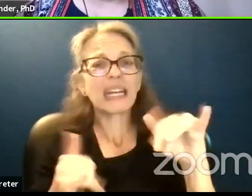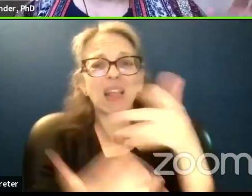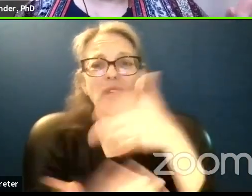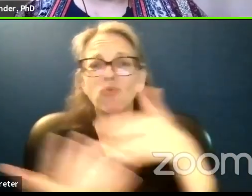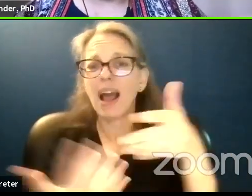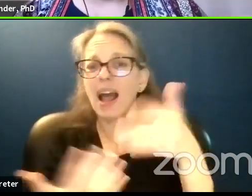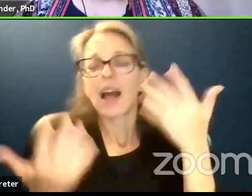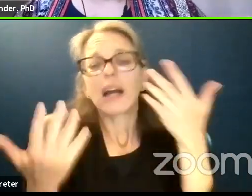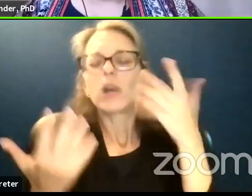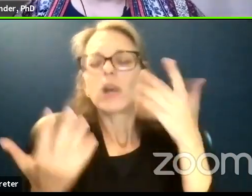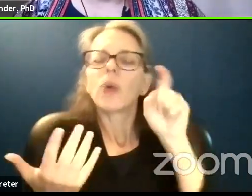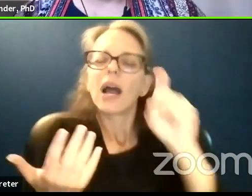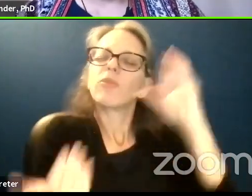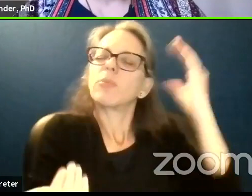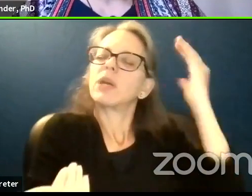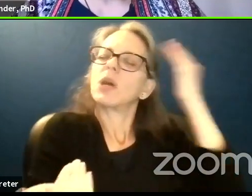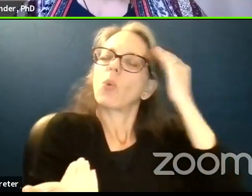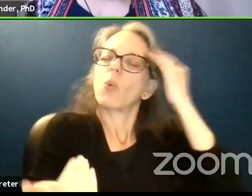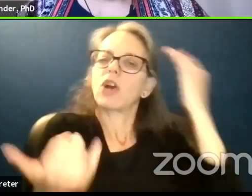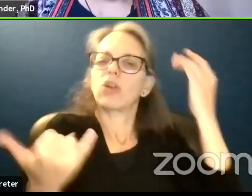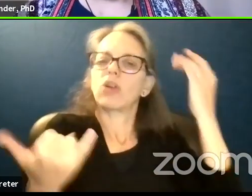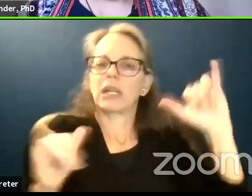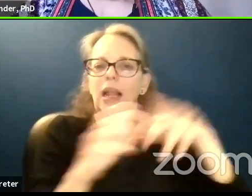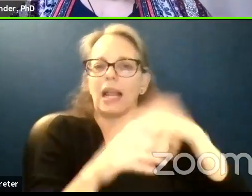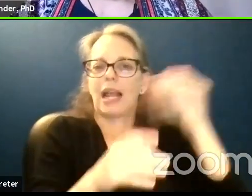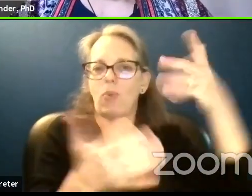that it's there somewhere.